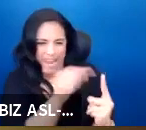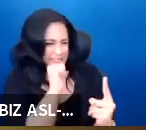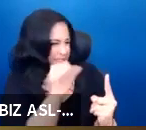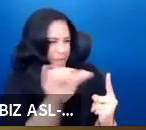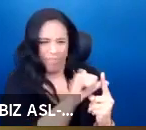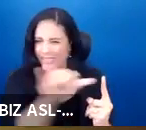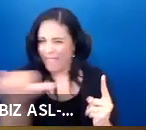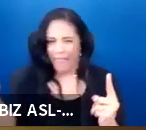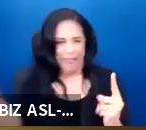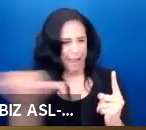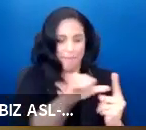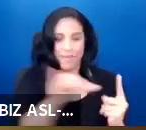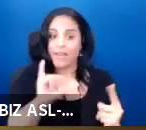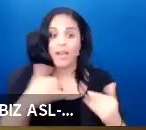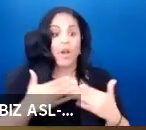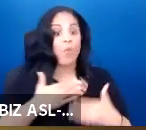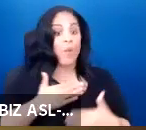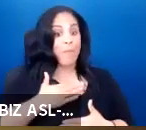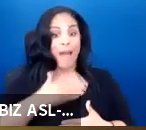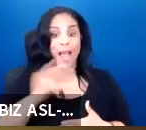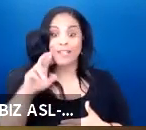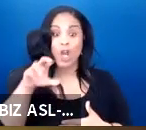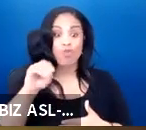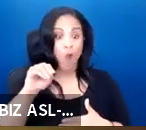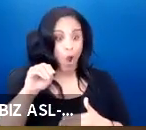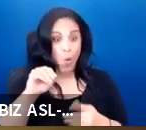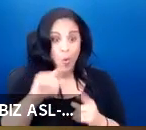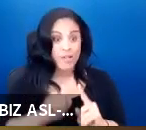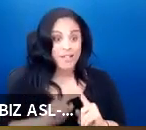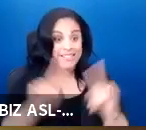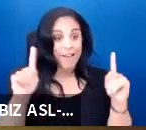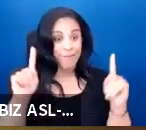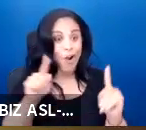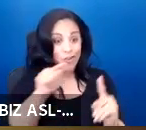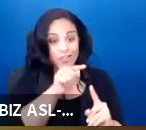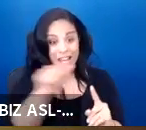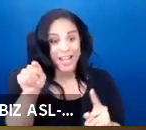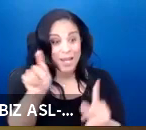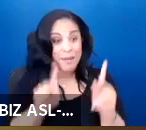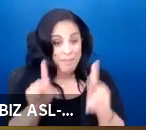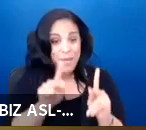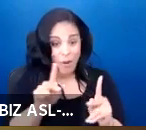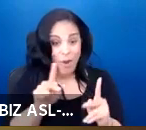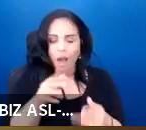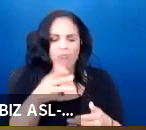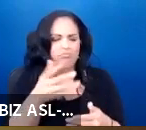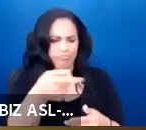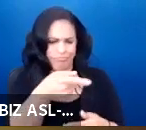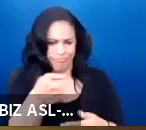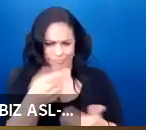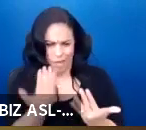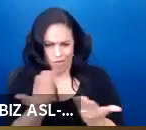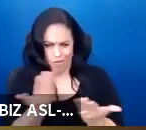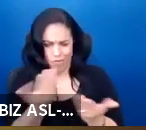Particularly with my neurodivergent three fellows here, but Jim and Deen, still feel free to chime in.